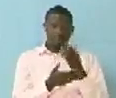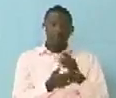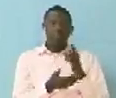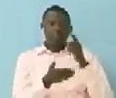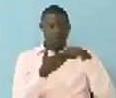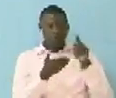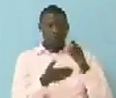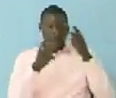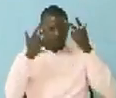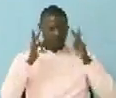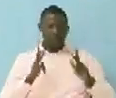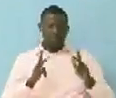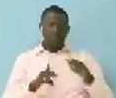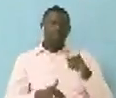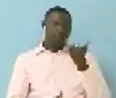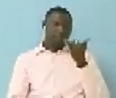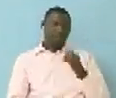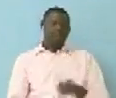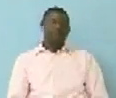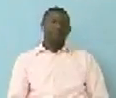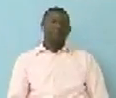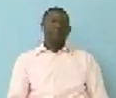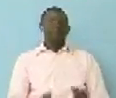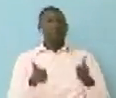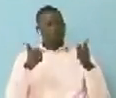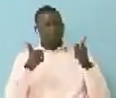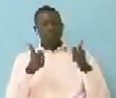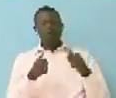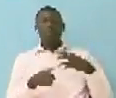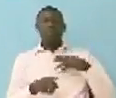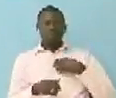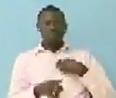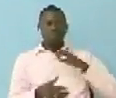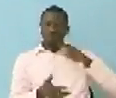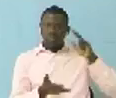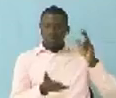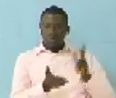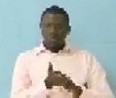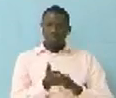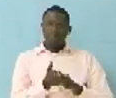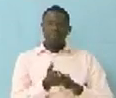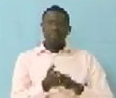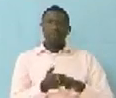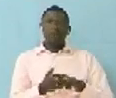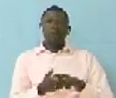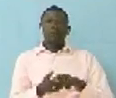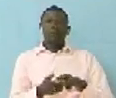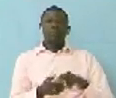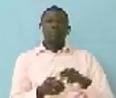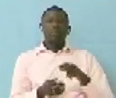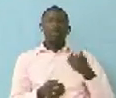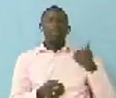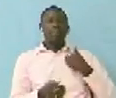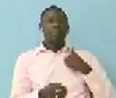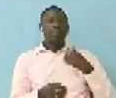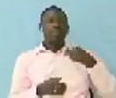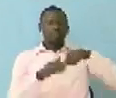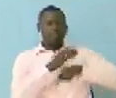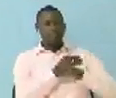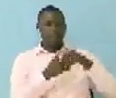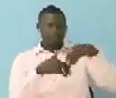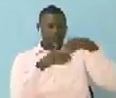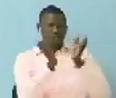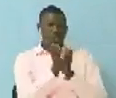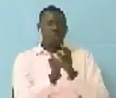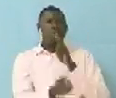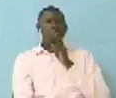Alright, Council. Good. So I just want to confirm those in the group who you believed